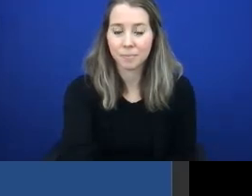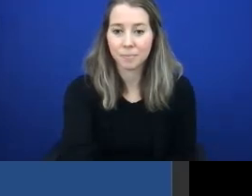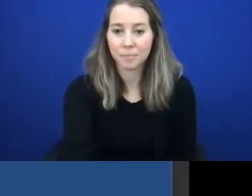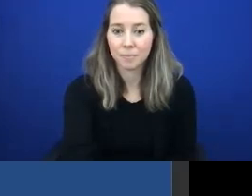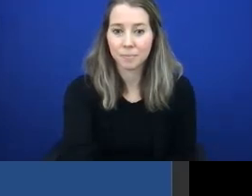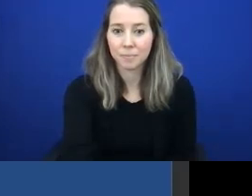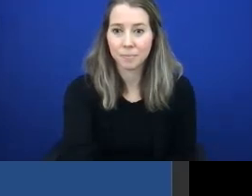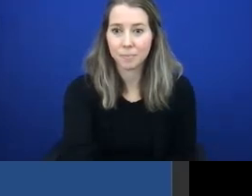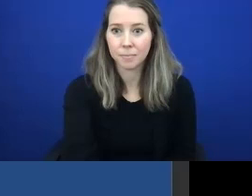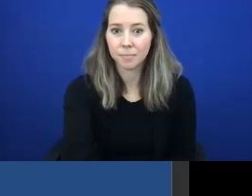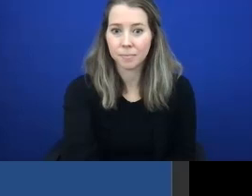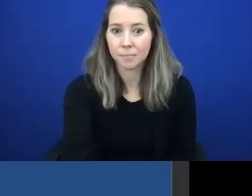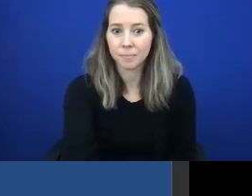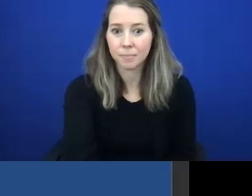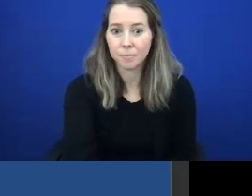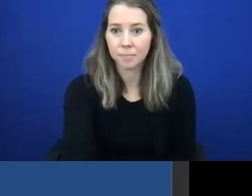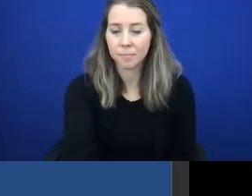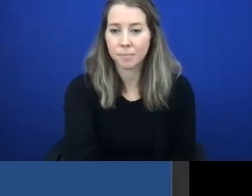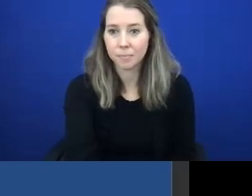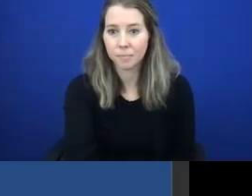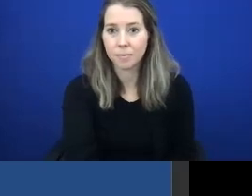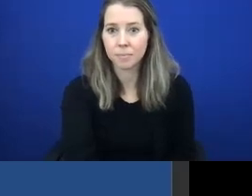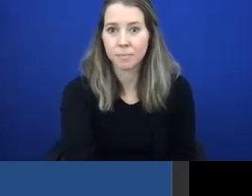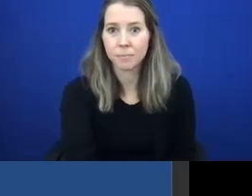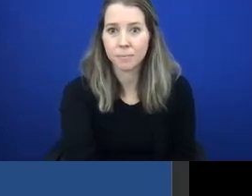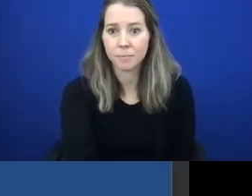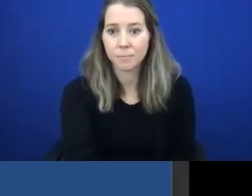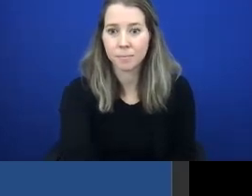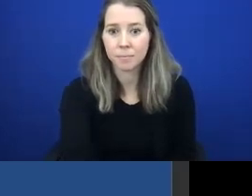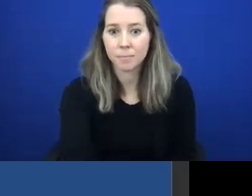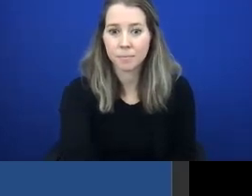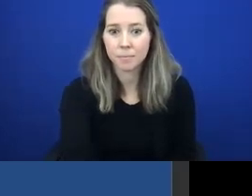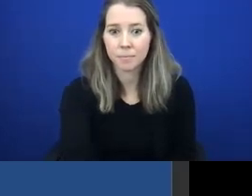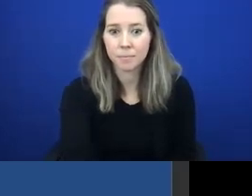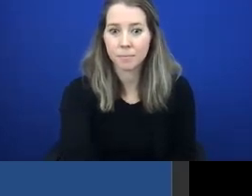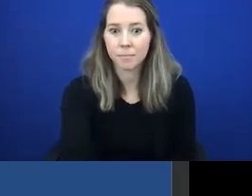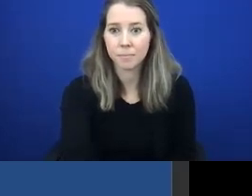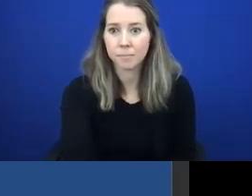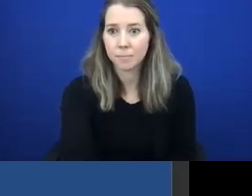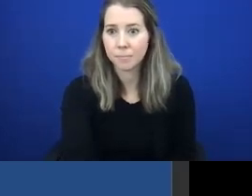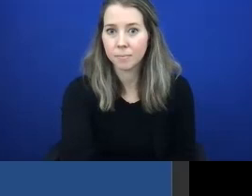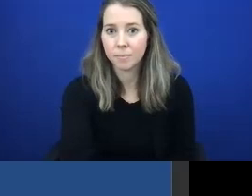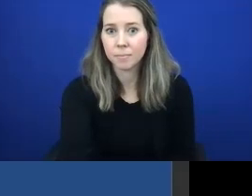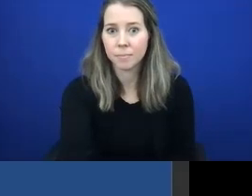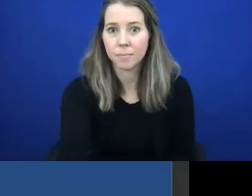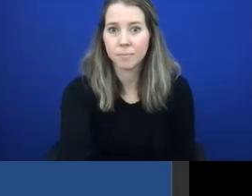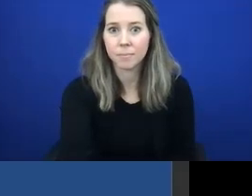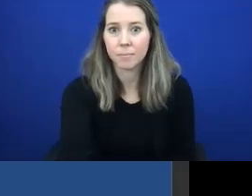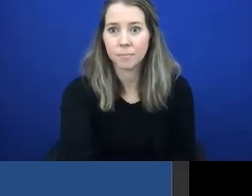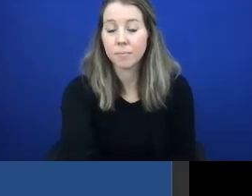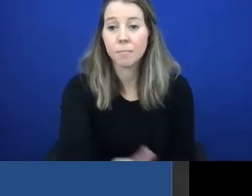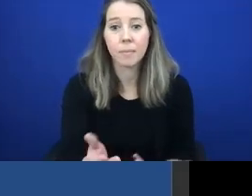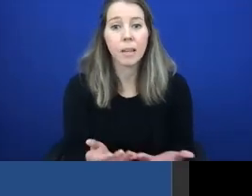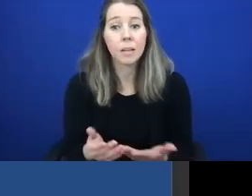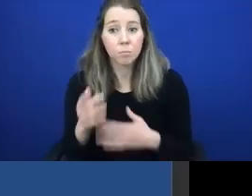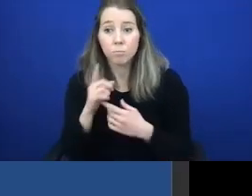It's a real pleasure being here with all of you today. It was wonderful hearing from Dr. Senese and Dr. Howell about